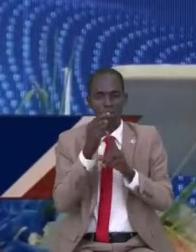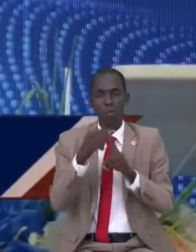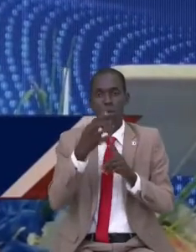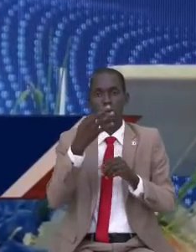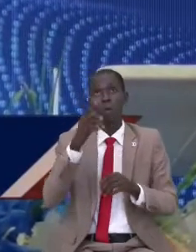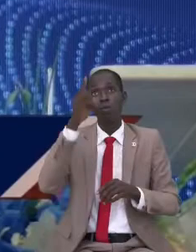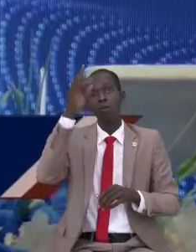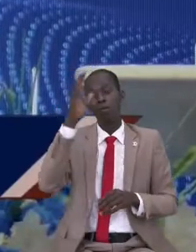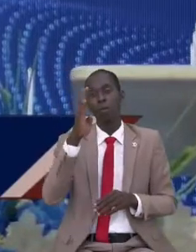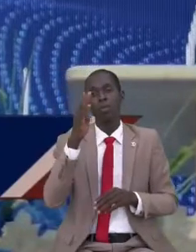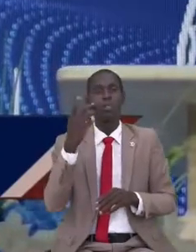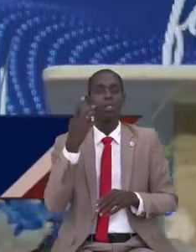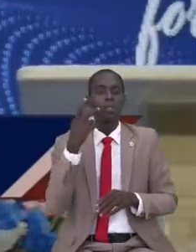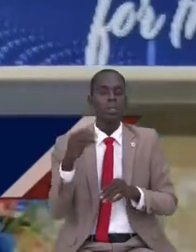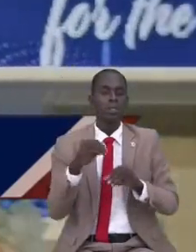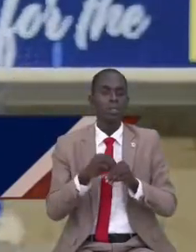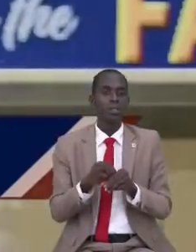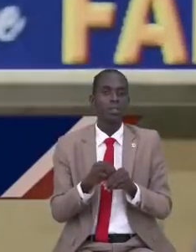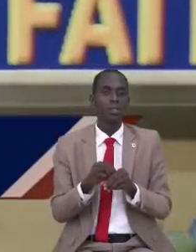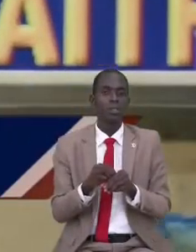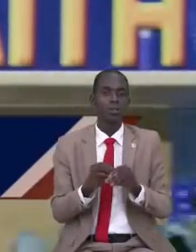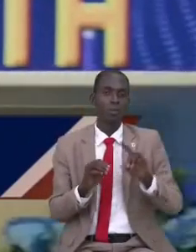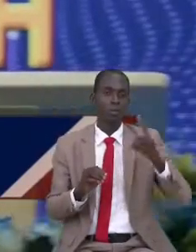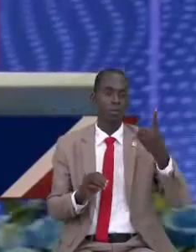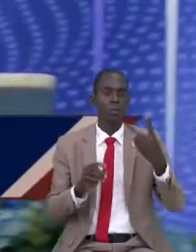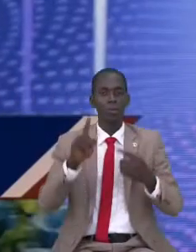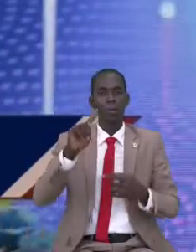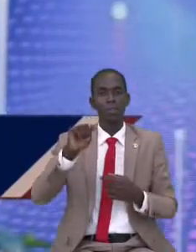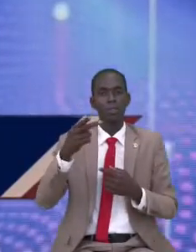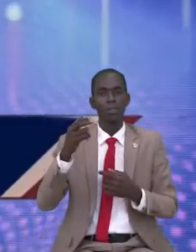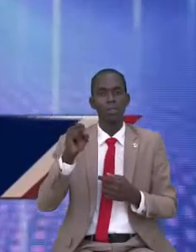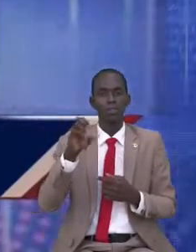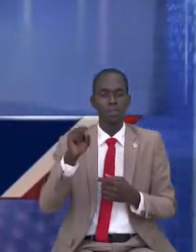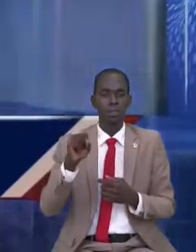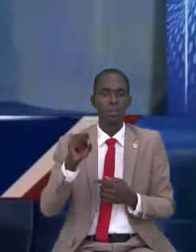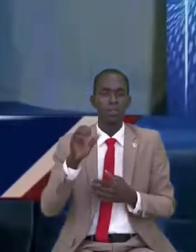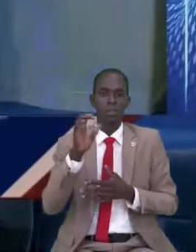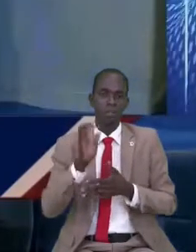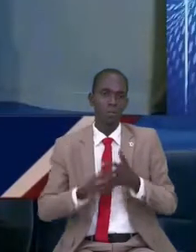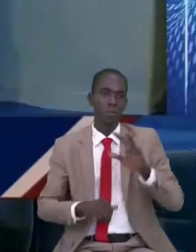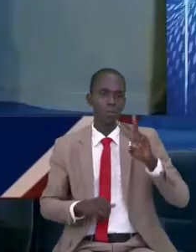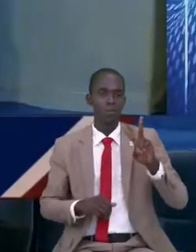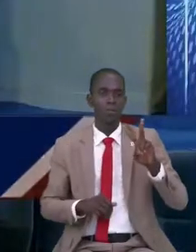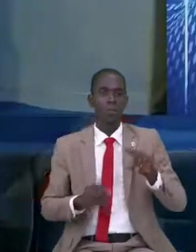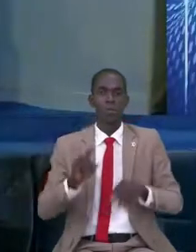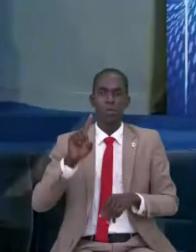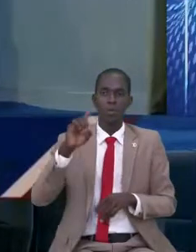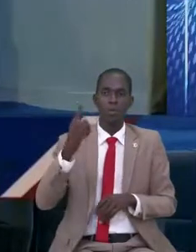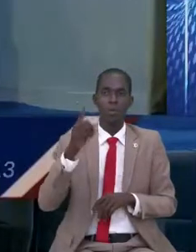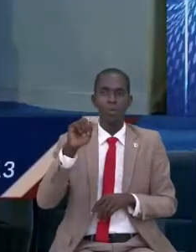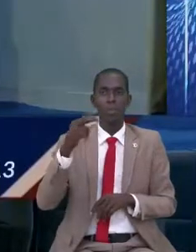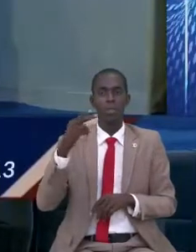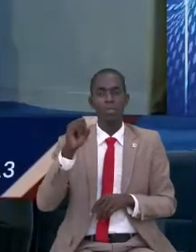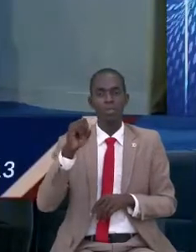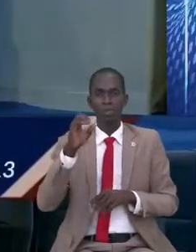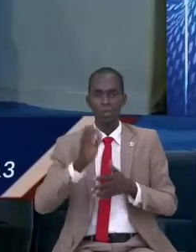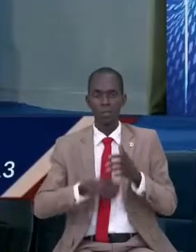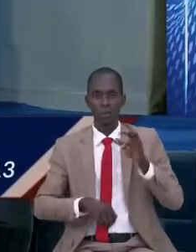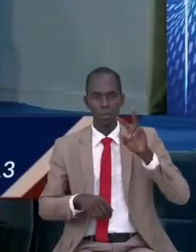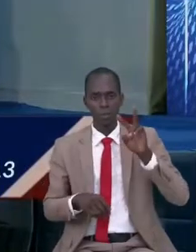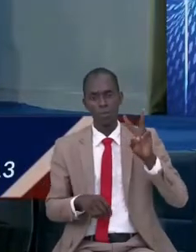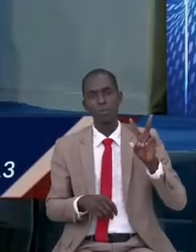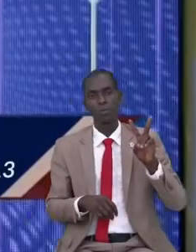It tells us in 1 Thessalonians chapter 2. 1 Thessalonians chapter